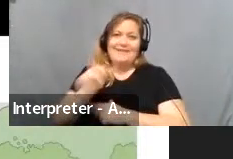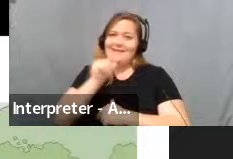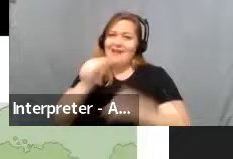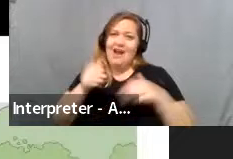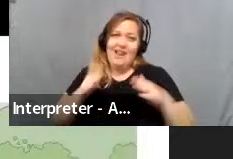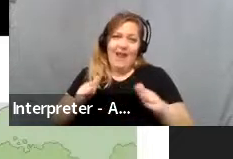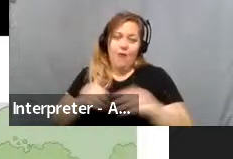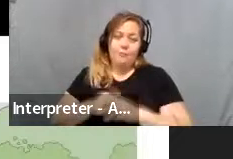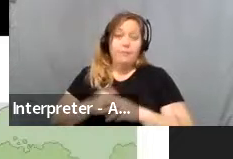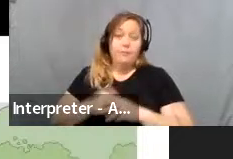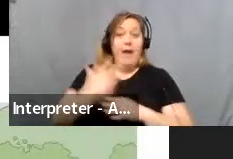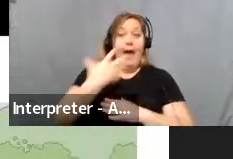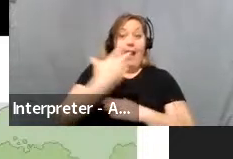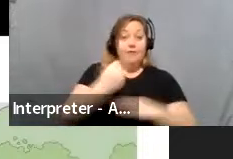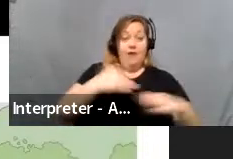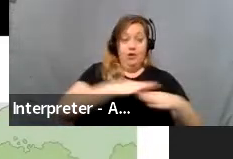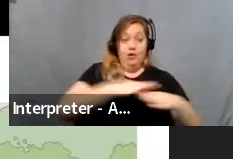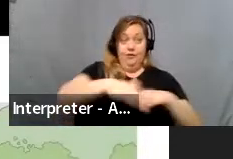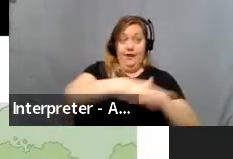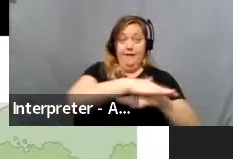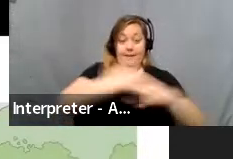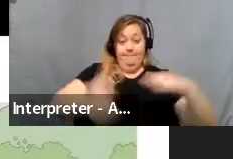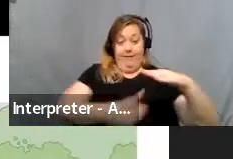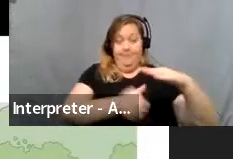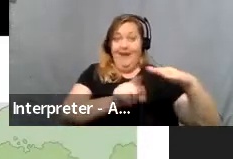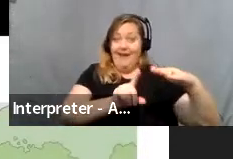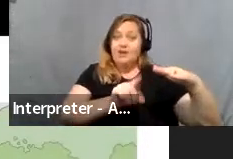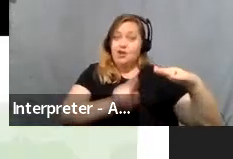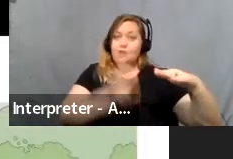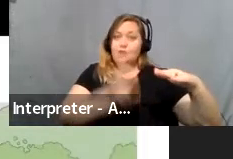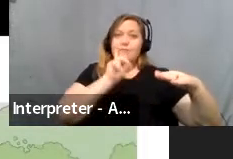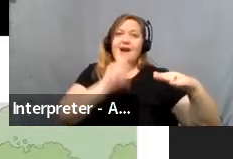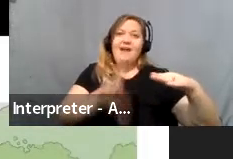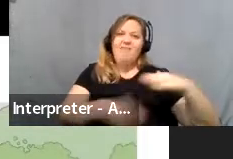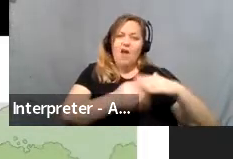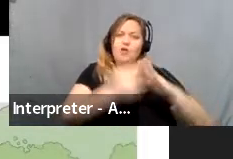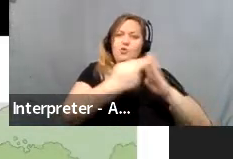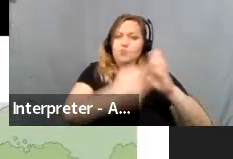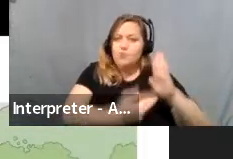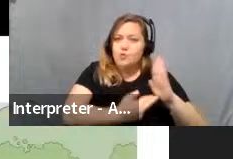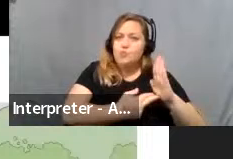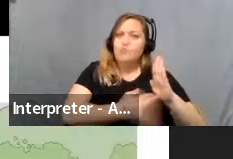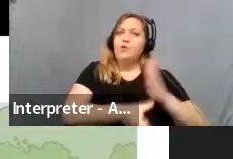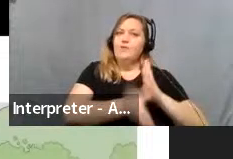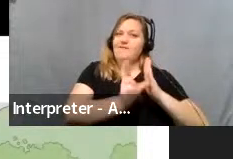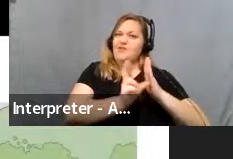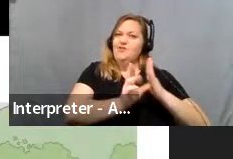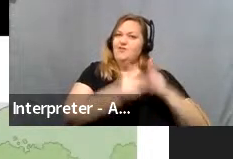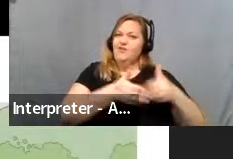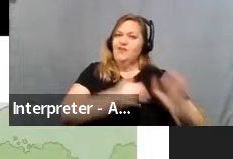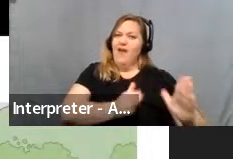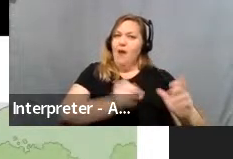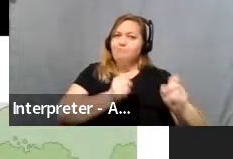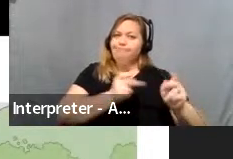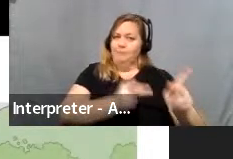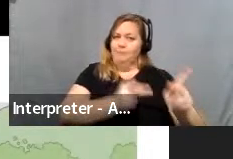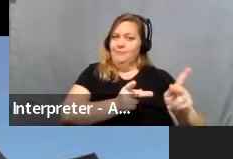these coastal areas, basement ADUs may be subject to additional regulations or review. Next slide, please.